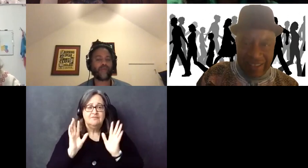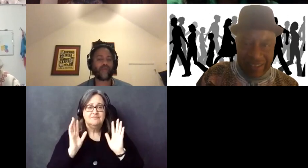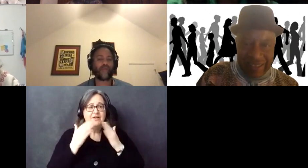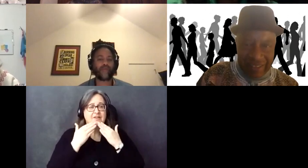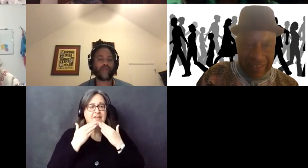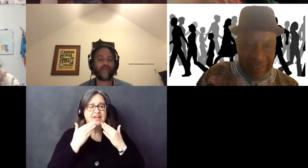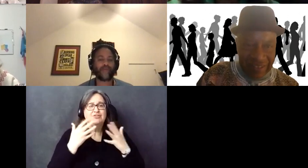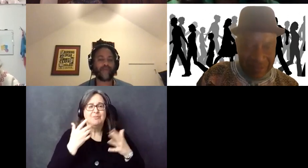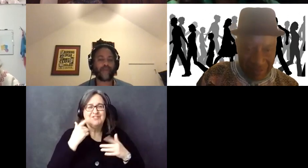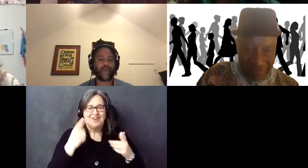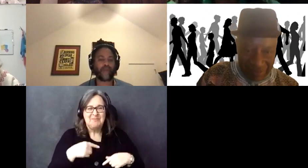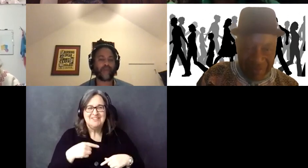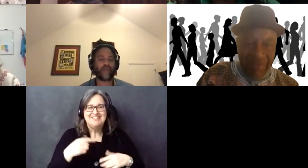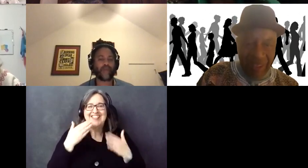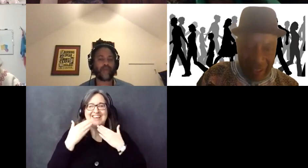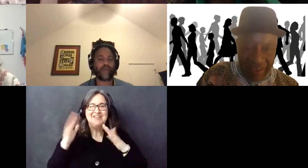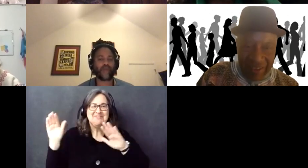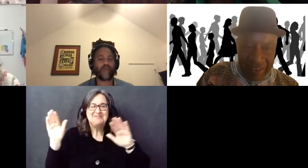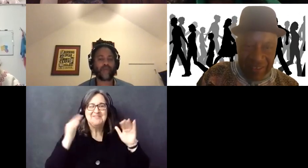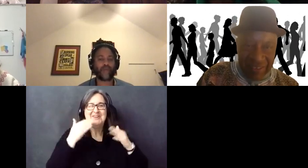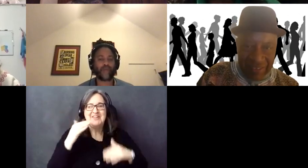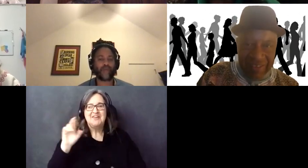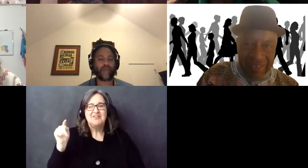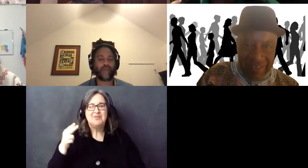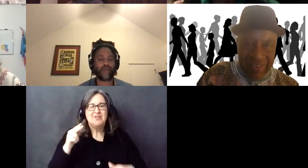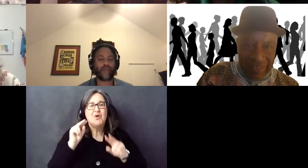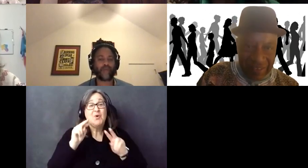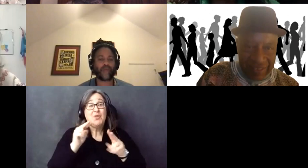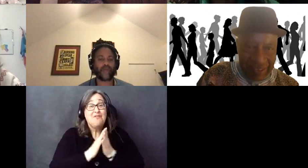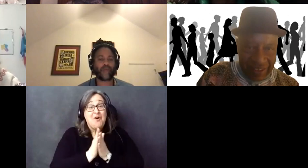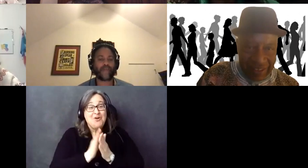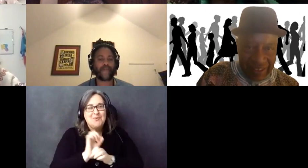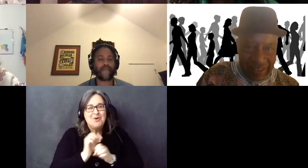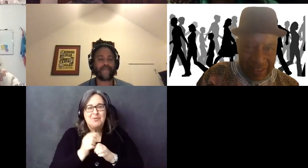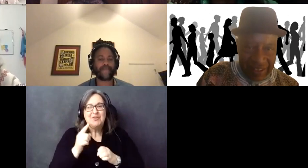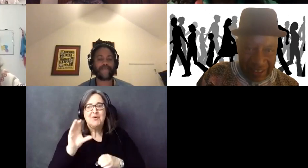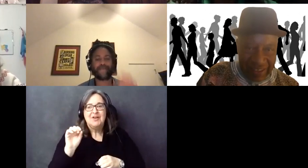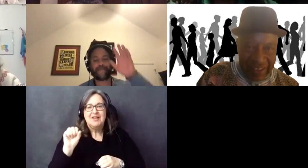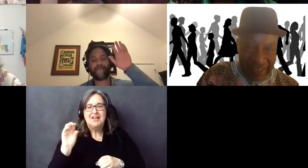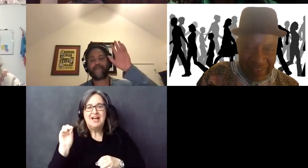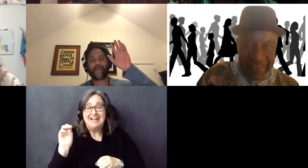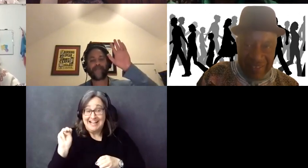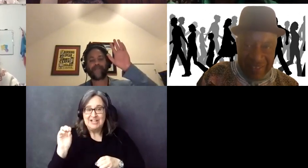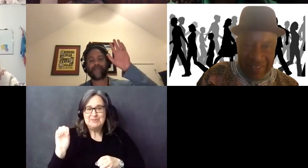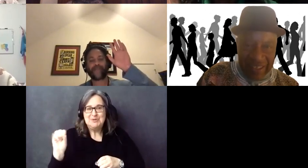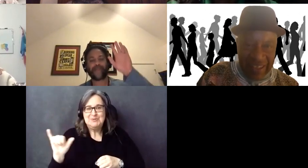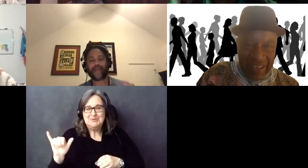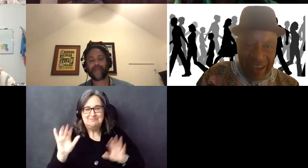you so much for coming. Thanks, guys. Thank you, Ruth. Look forward to working with you, and as well as Cosmos.